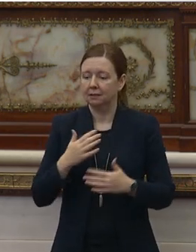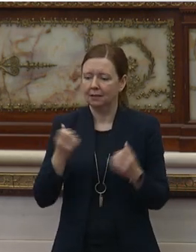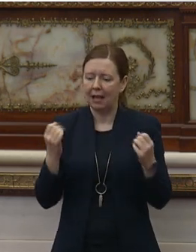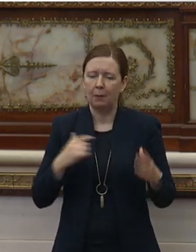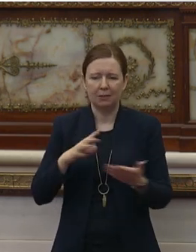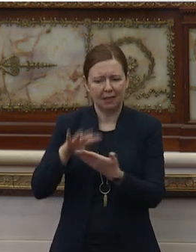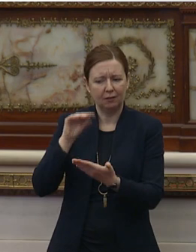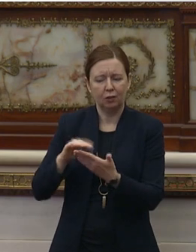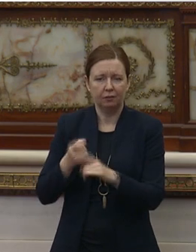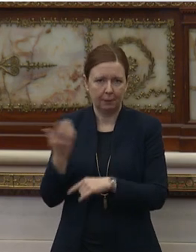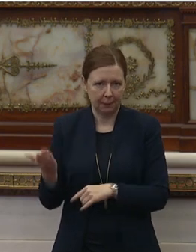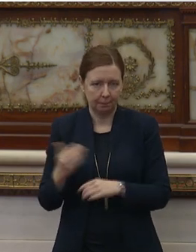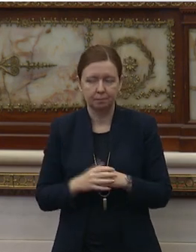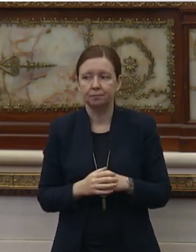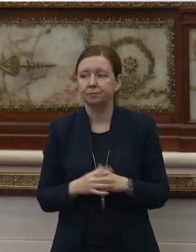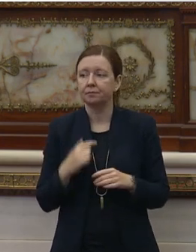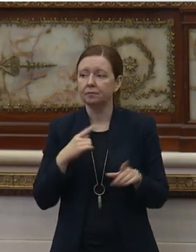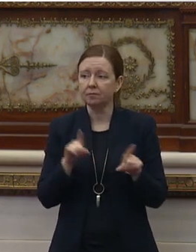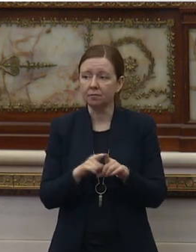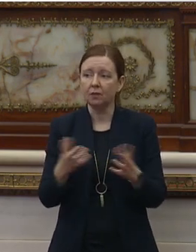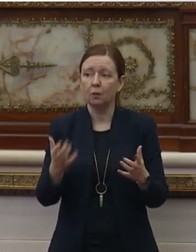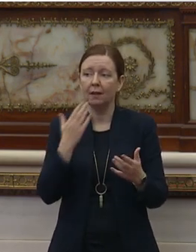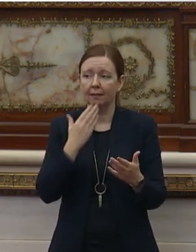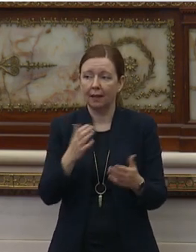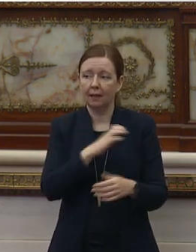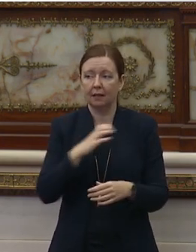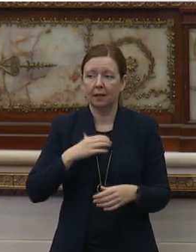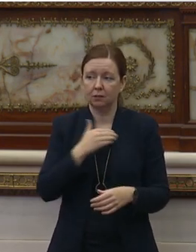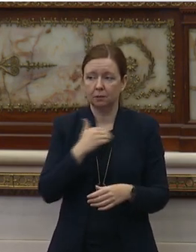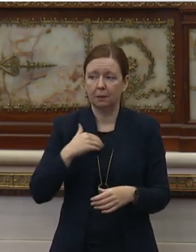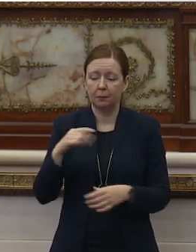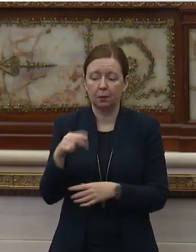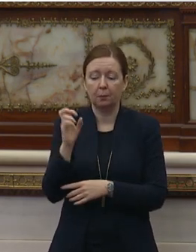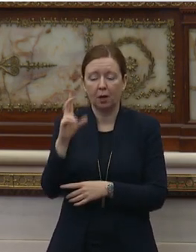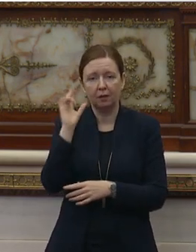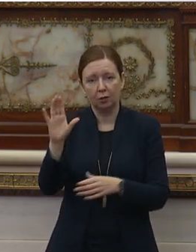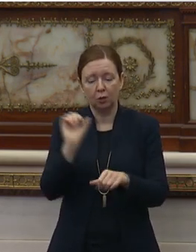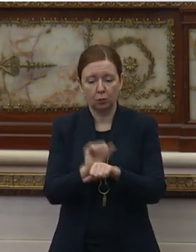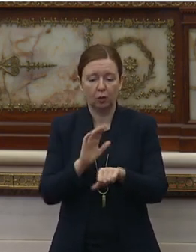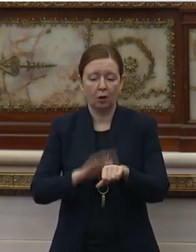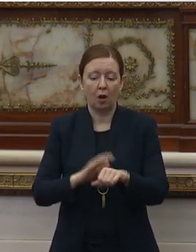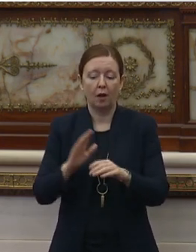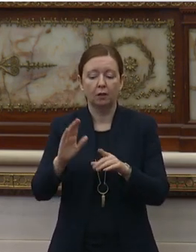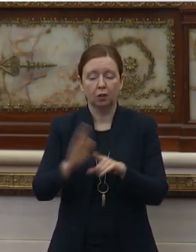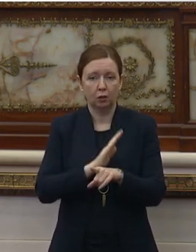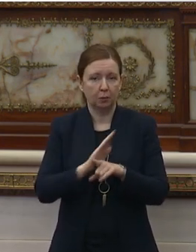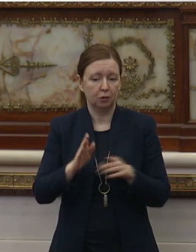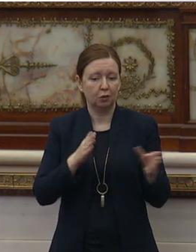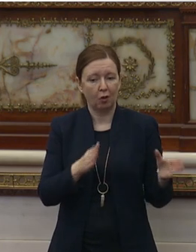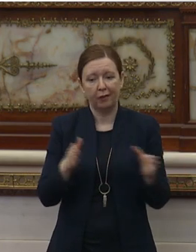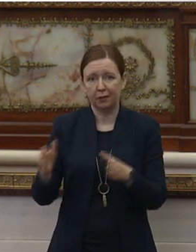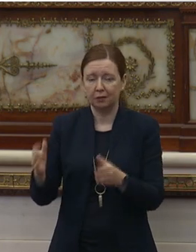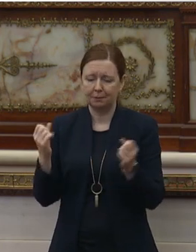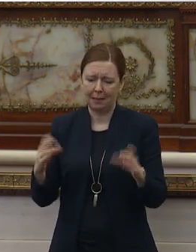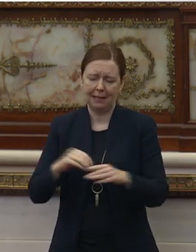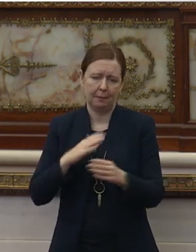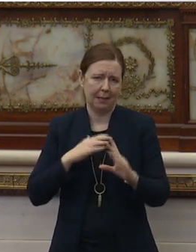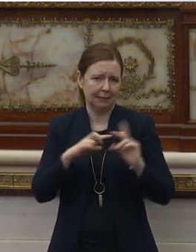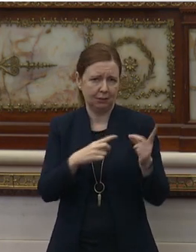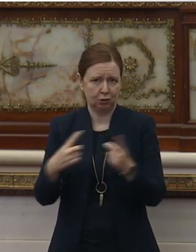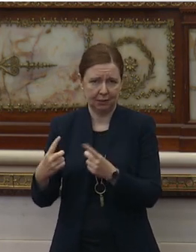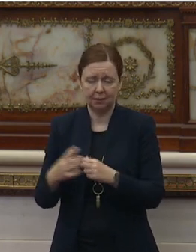I learned from him. I also want to thank Council Member Parker for her work on the commercial corridors, many which are in my